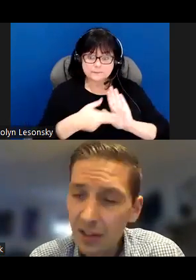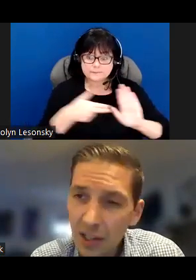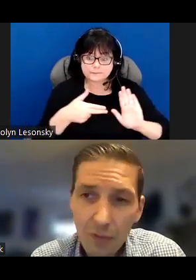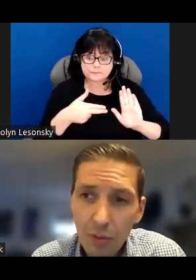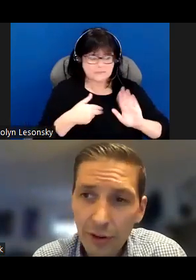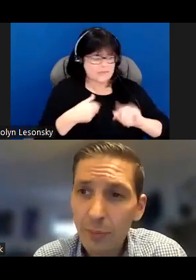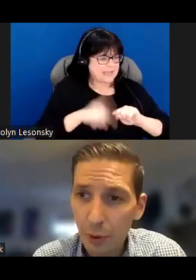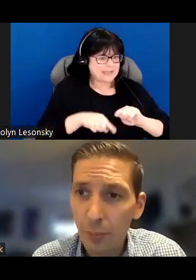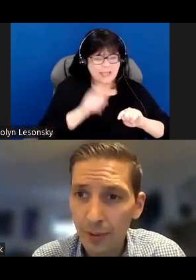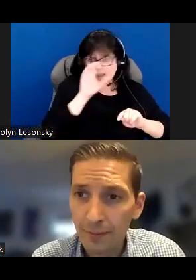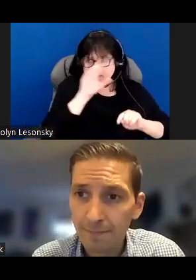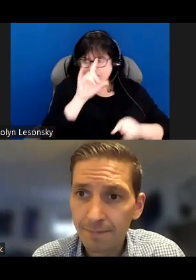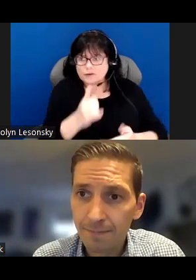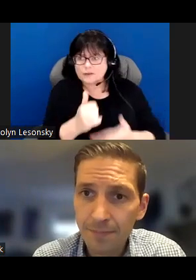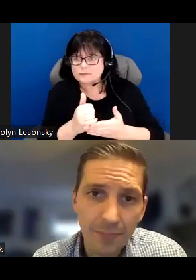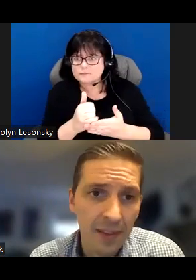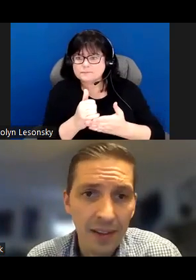somebody if you thought it appropriate.